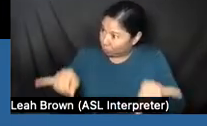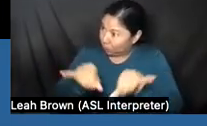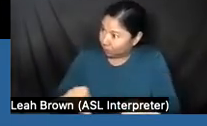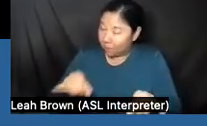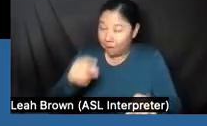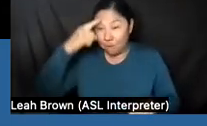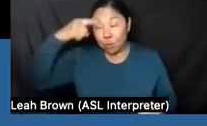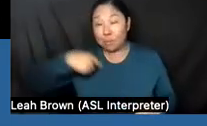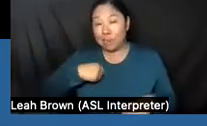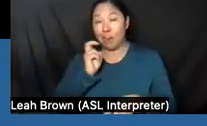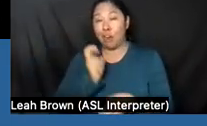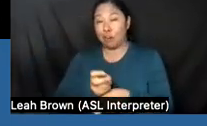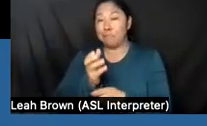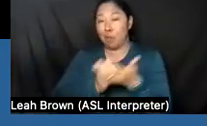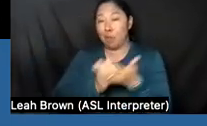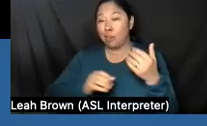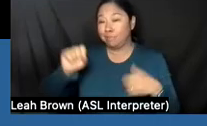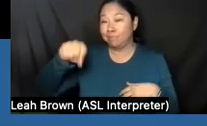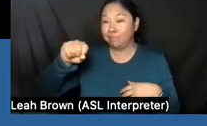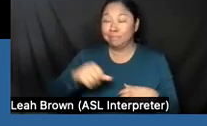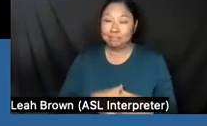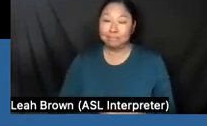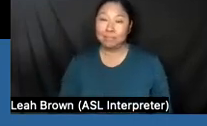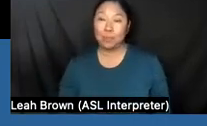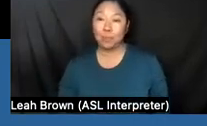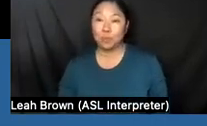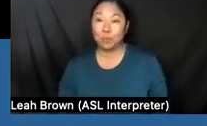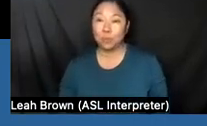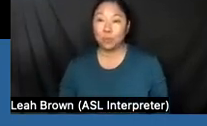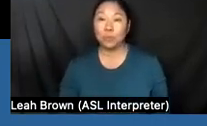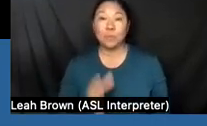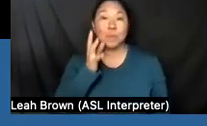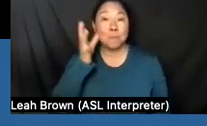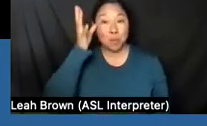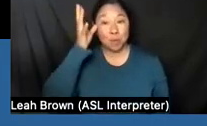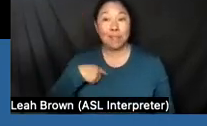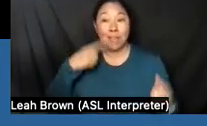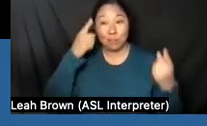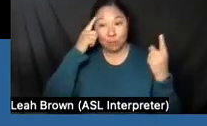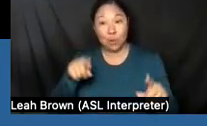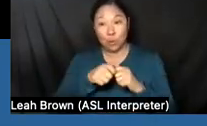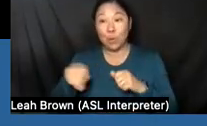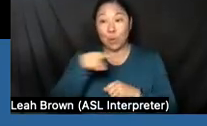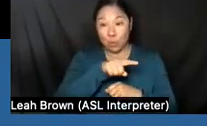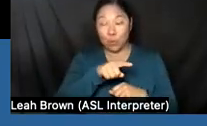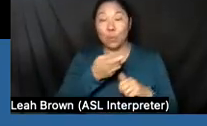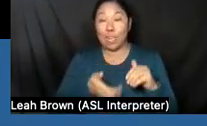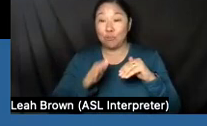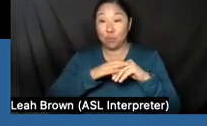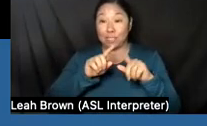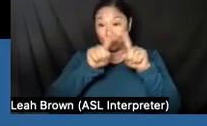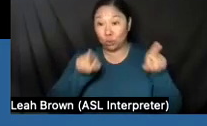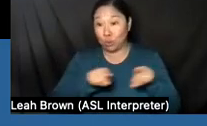me, that's the hard part, because I'm like, nope. As a parent, I can agree with you as well. Increased screen time or always getting that attention